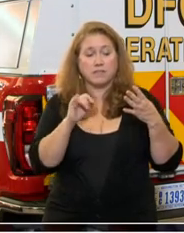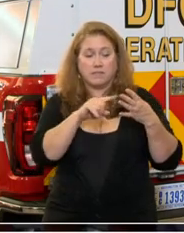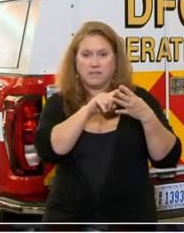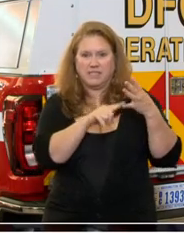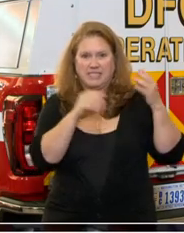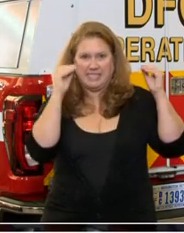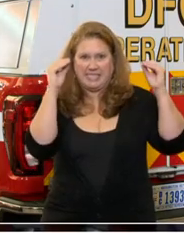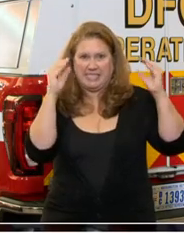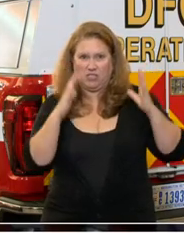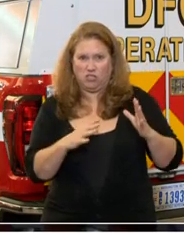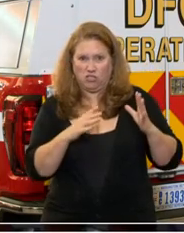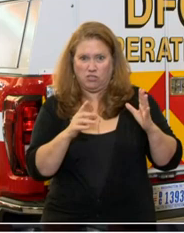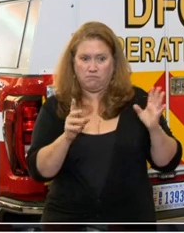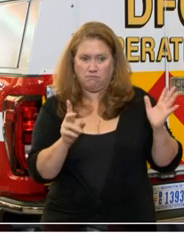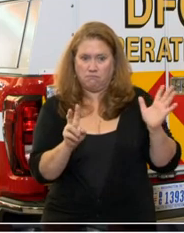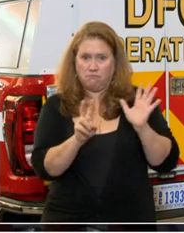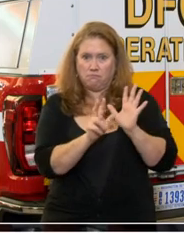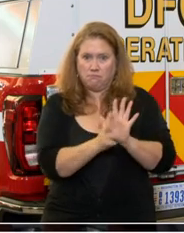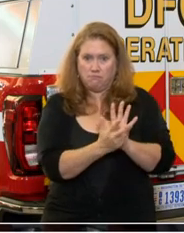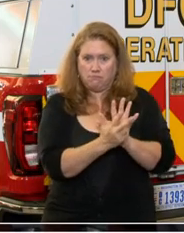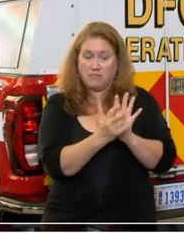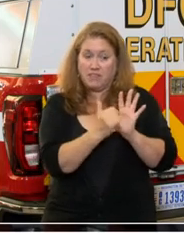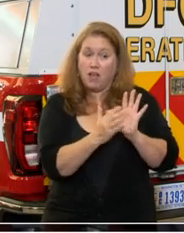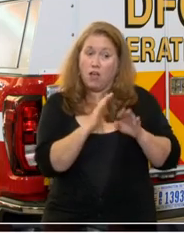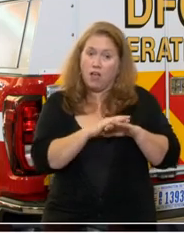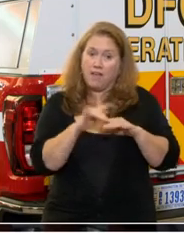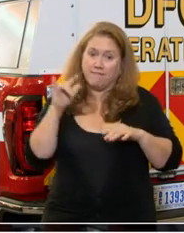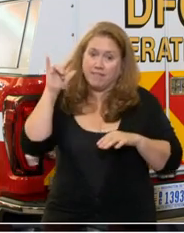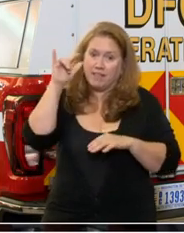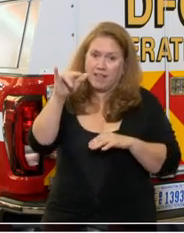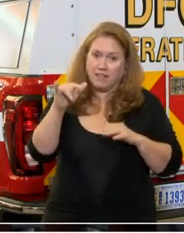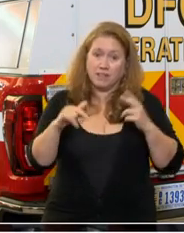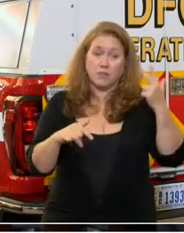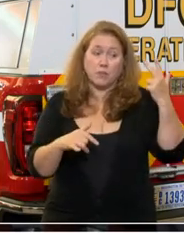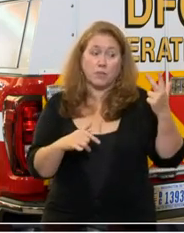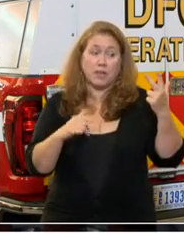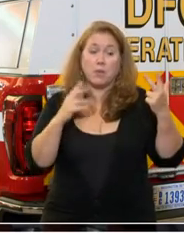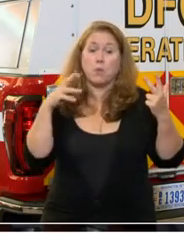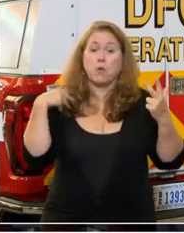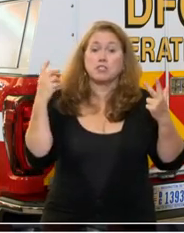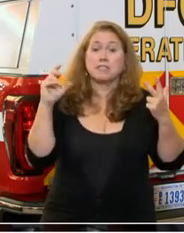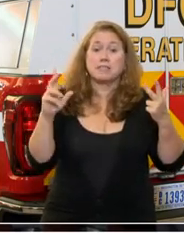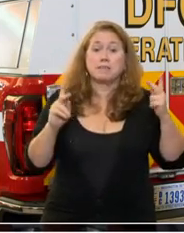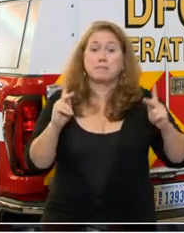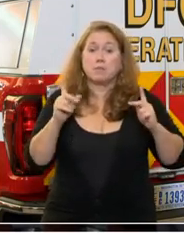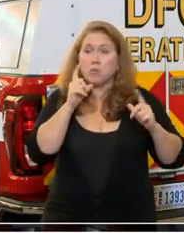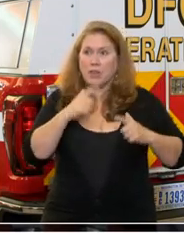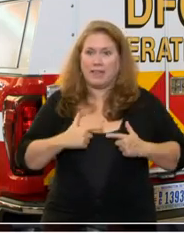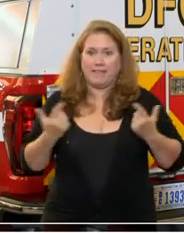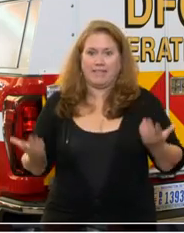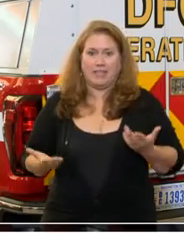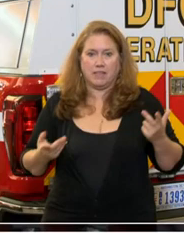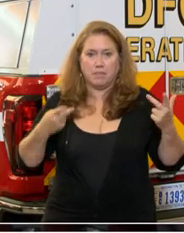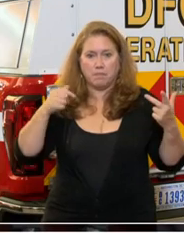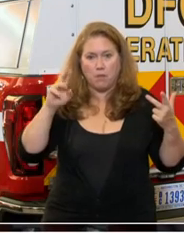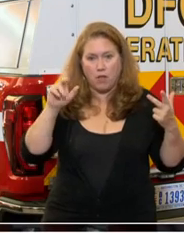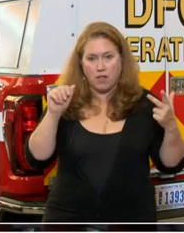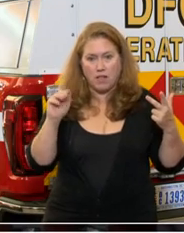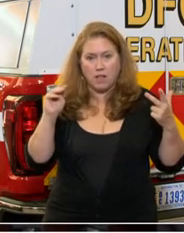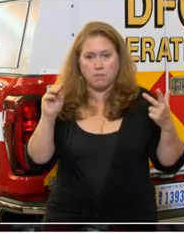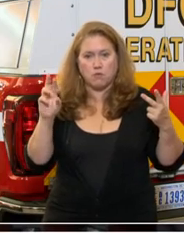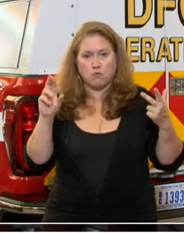Ambrose, David Charlebois, and Karen Kincaid. At the